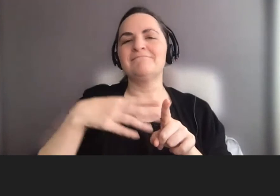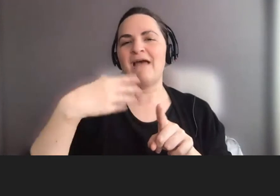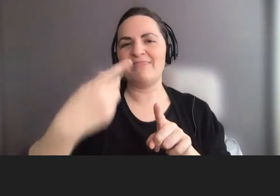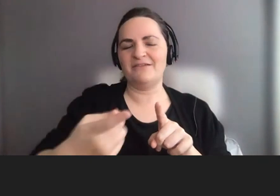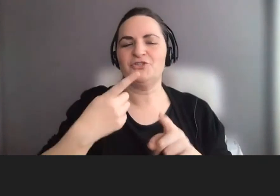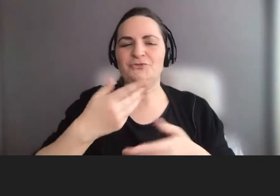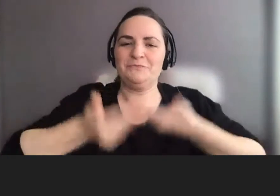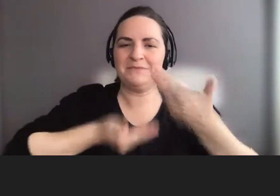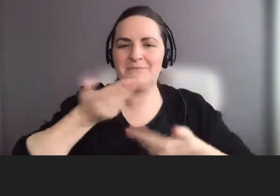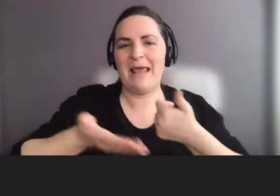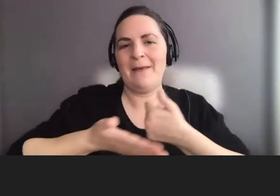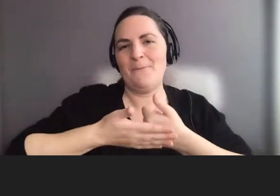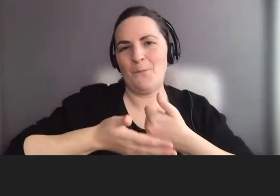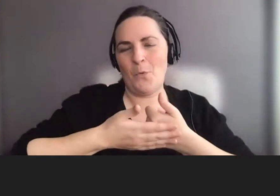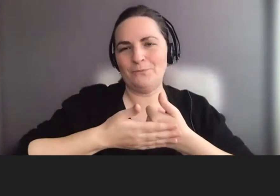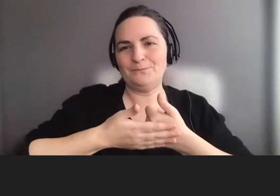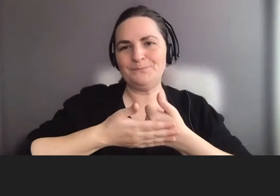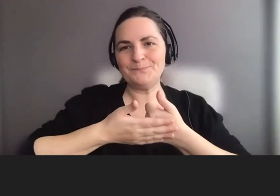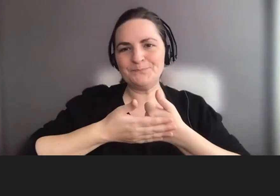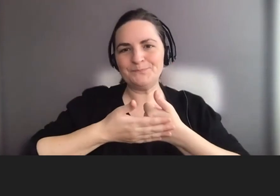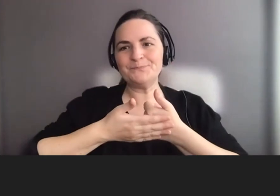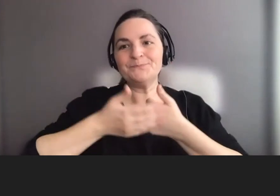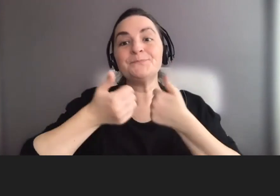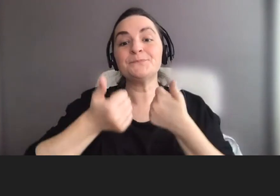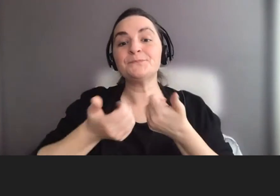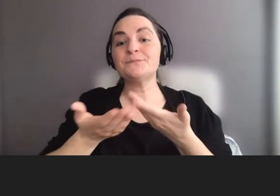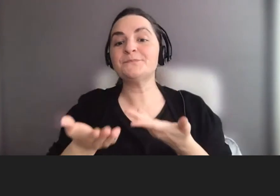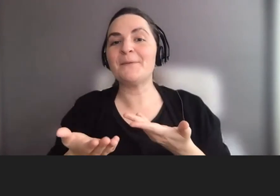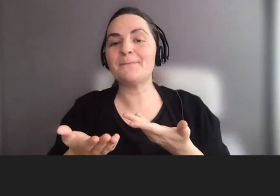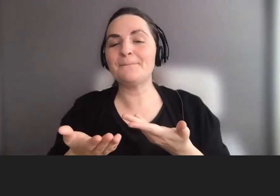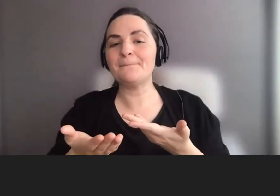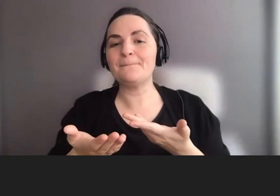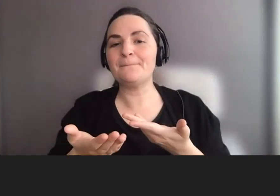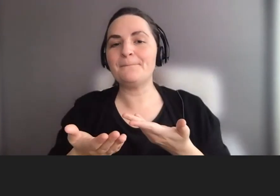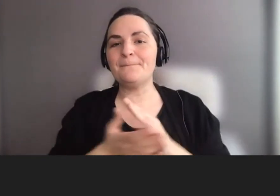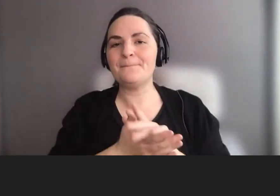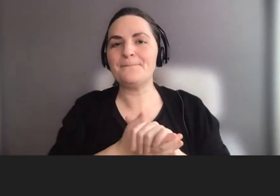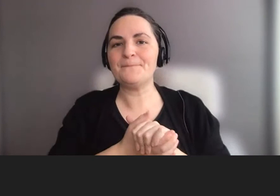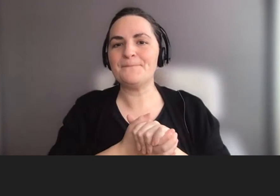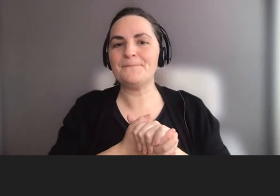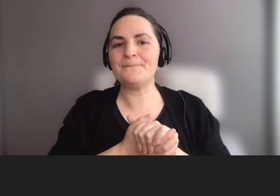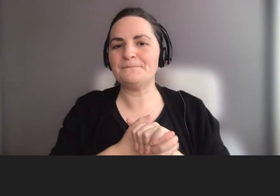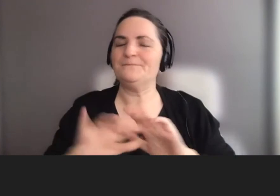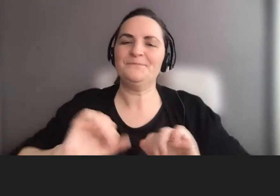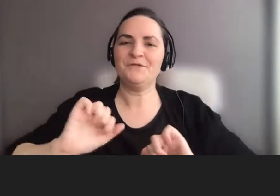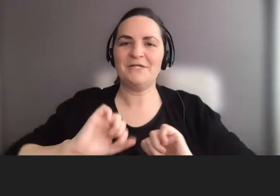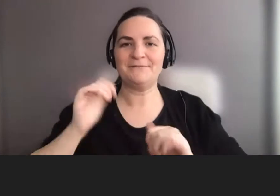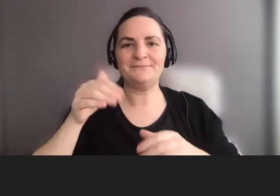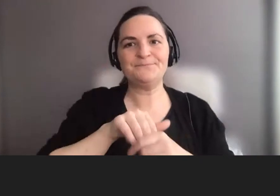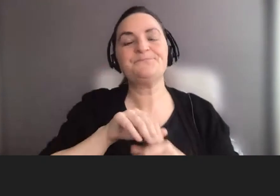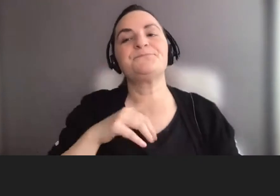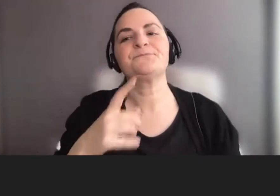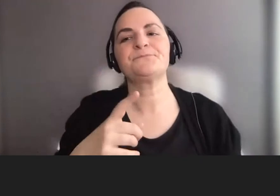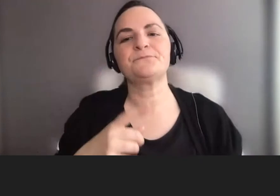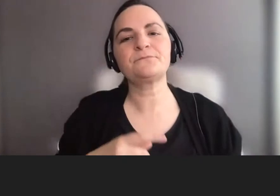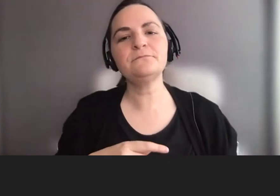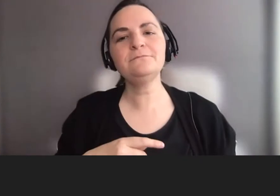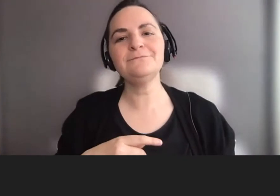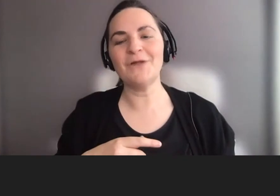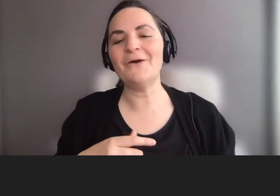might ask pupils questions to develop an understanding of where the pupil is. And they may